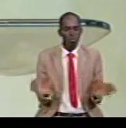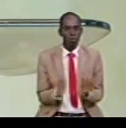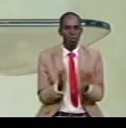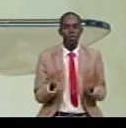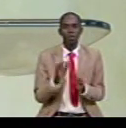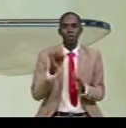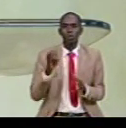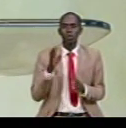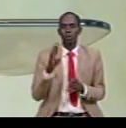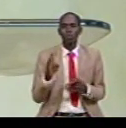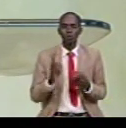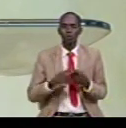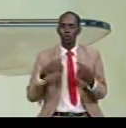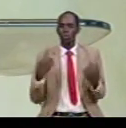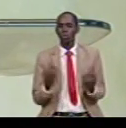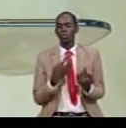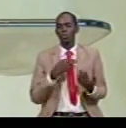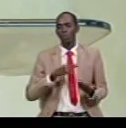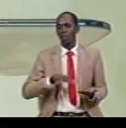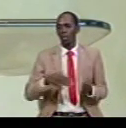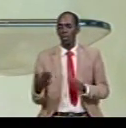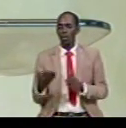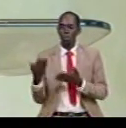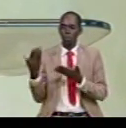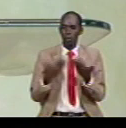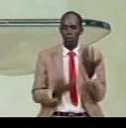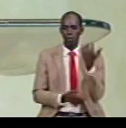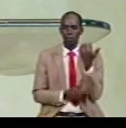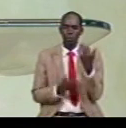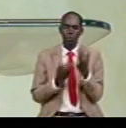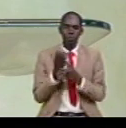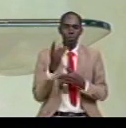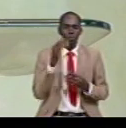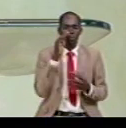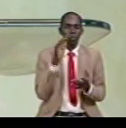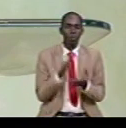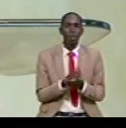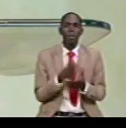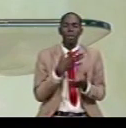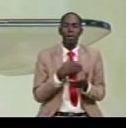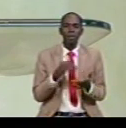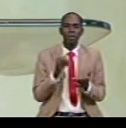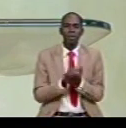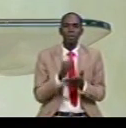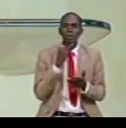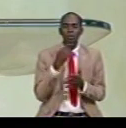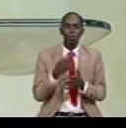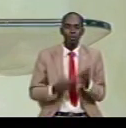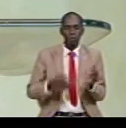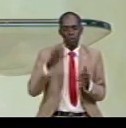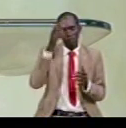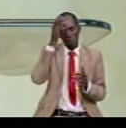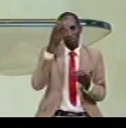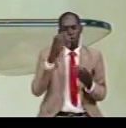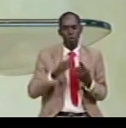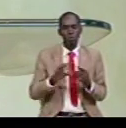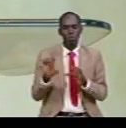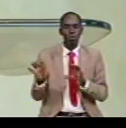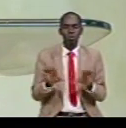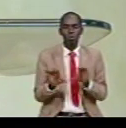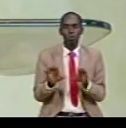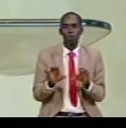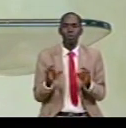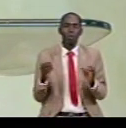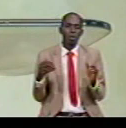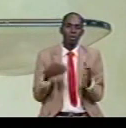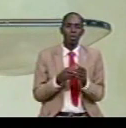has a program to sift me as wheat, that means make you empty, take away every valuable